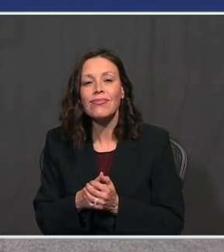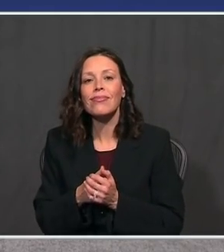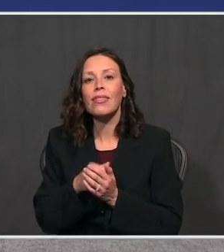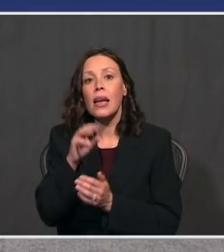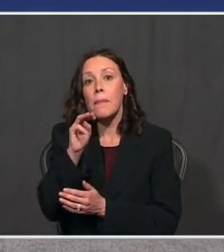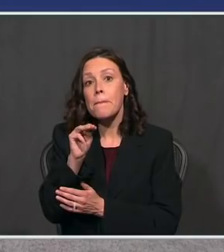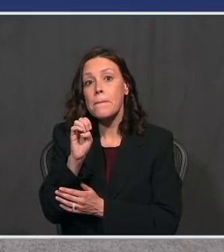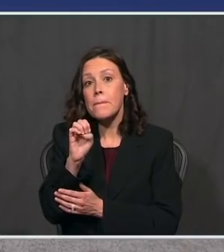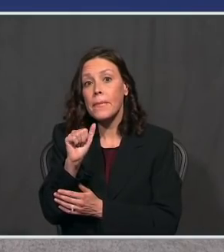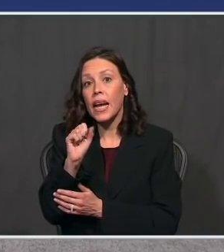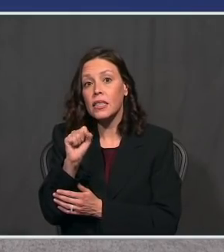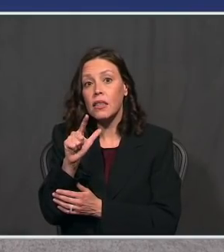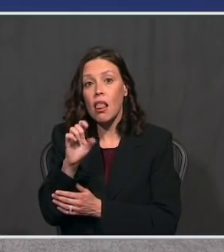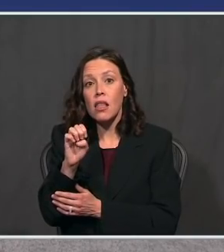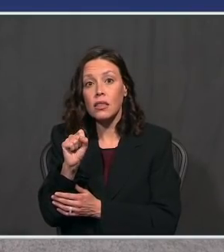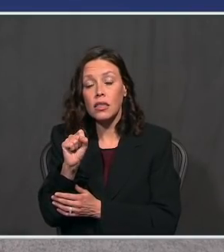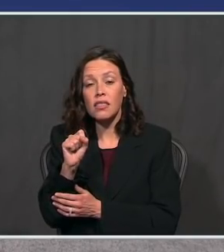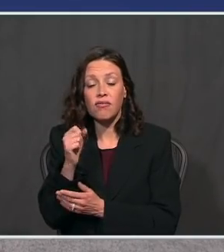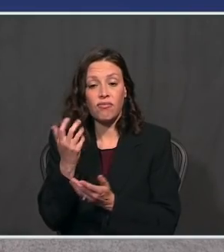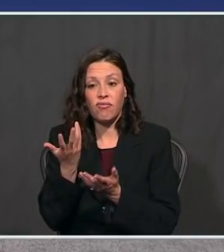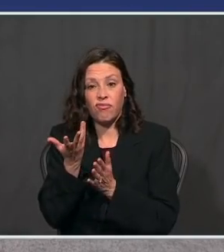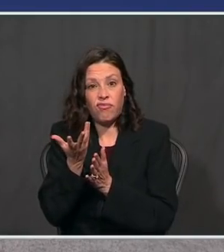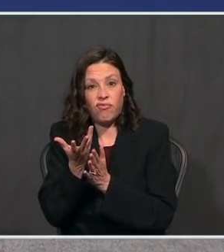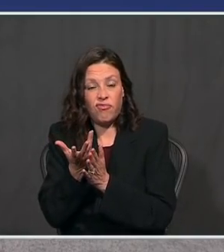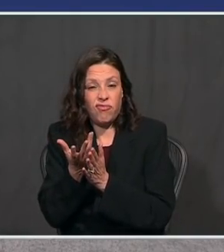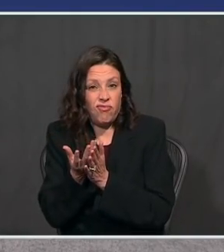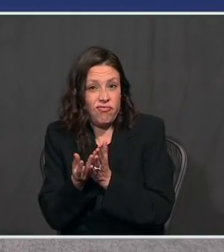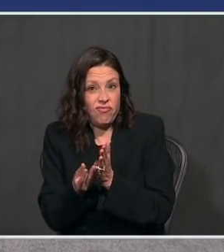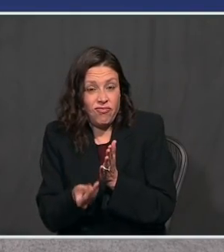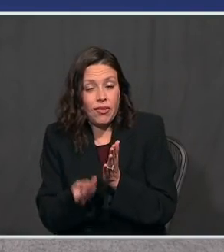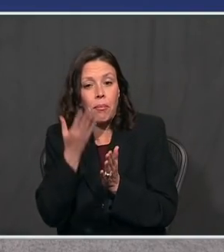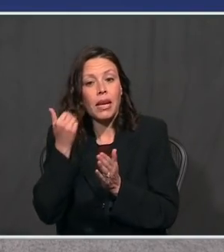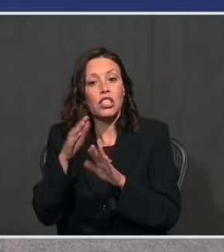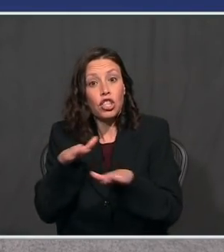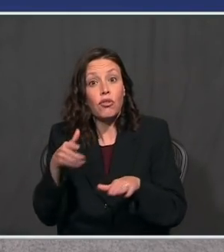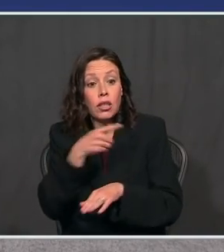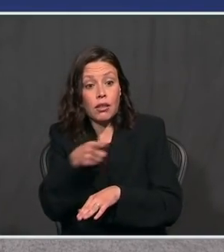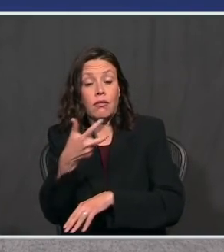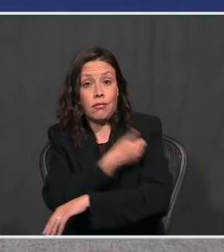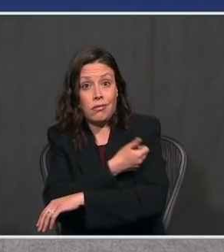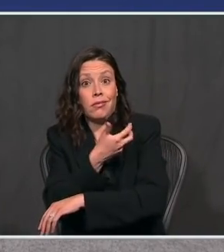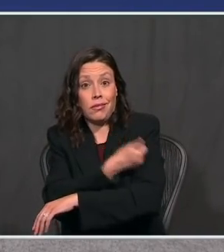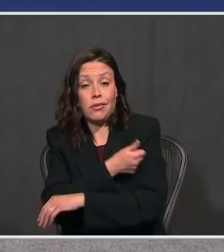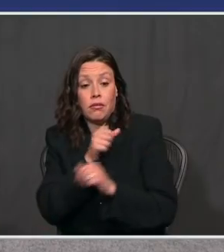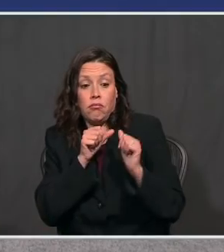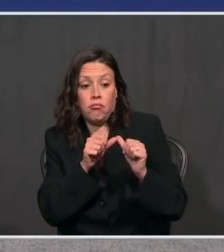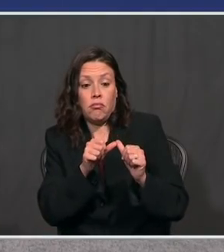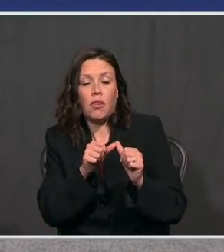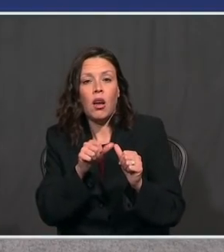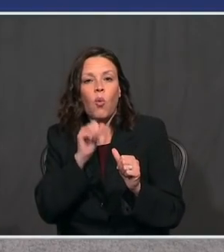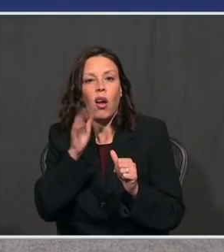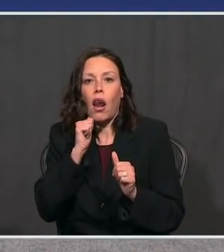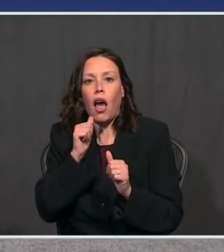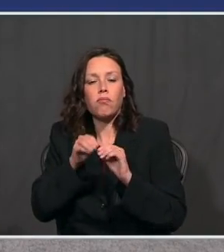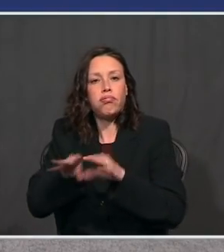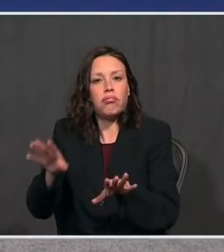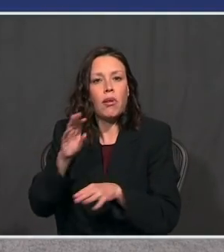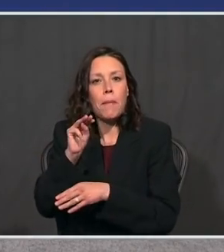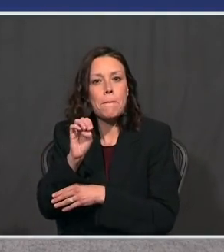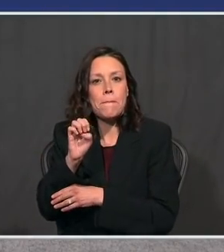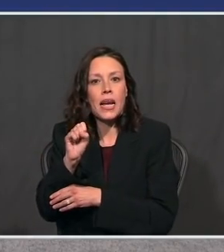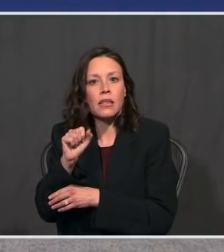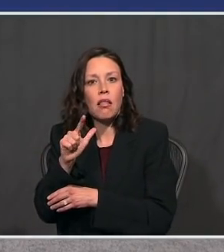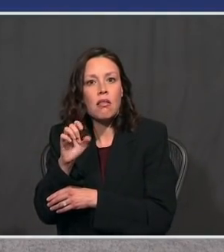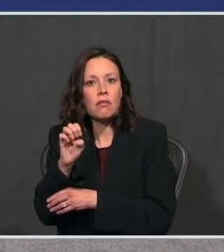Even measles we don't see, because as long as we keep getting our children vaccinated, we don't have measles outbreaks in the United